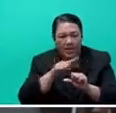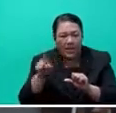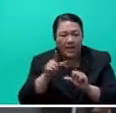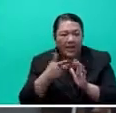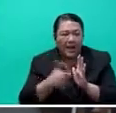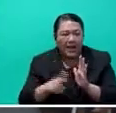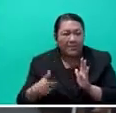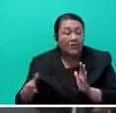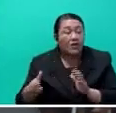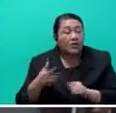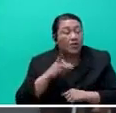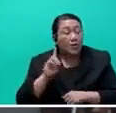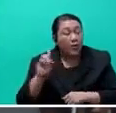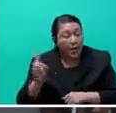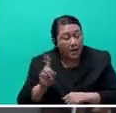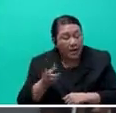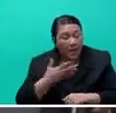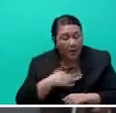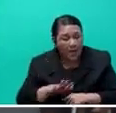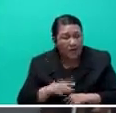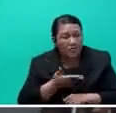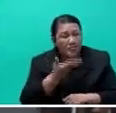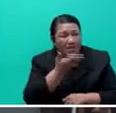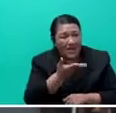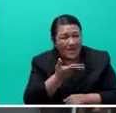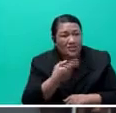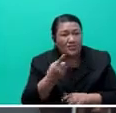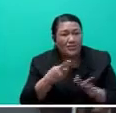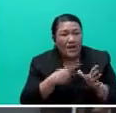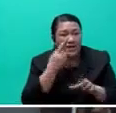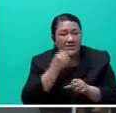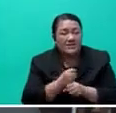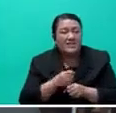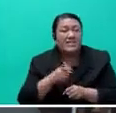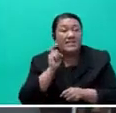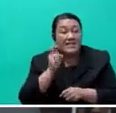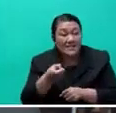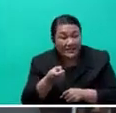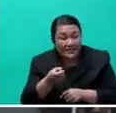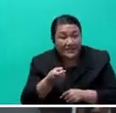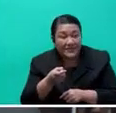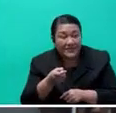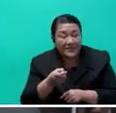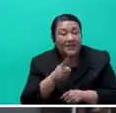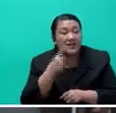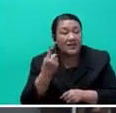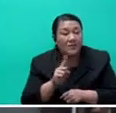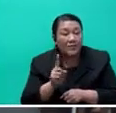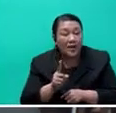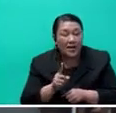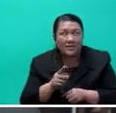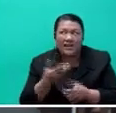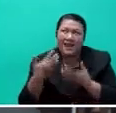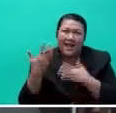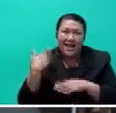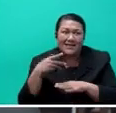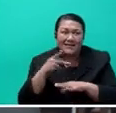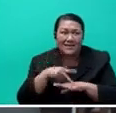urge the Honorable Attorney General, if this, given the last parliament that